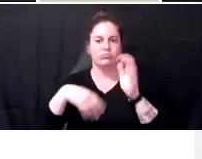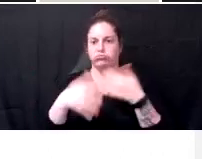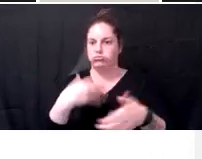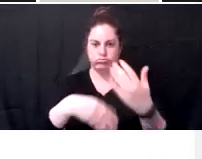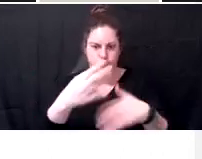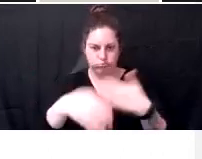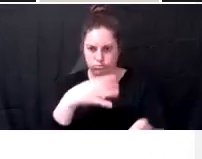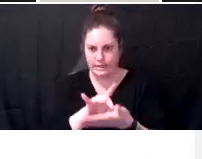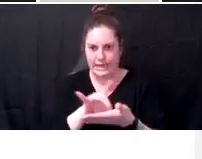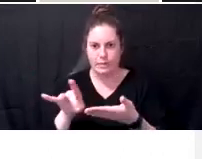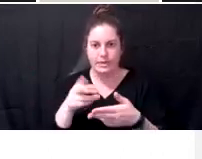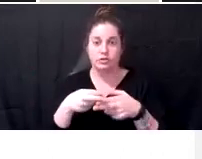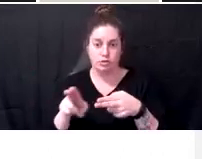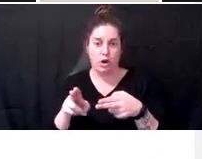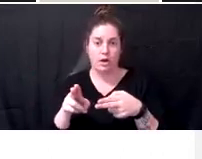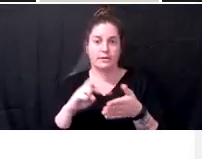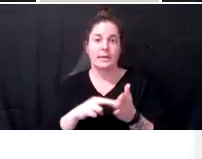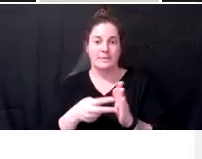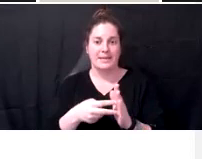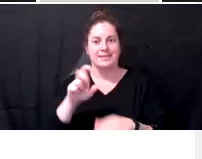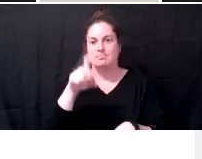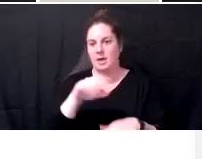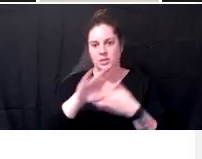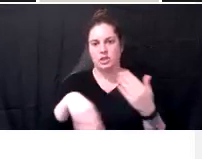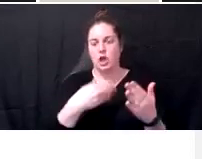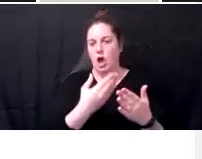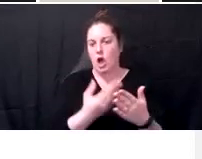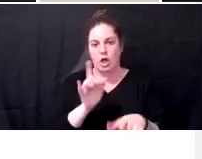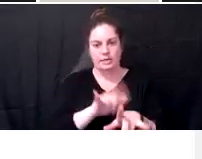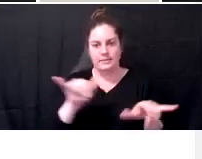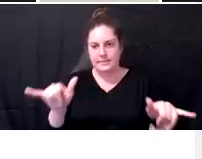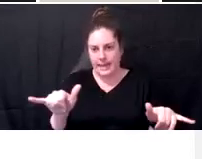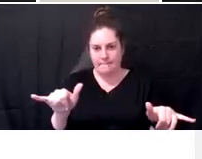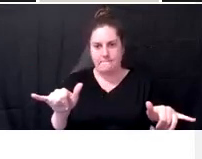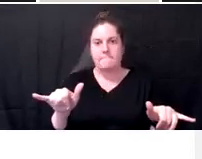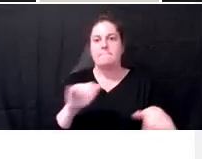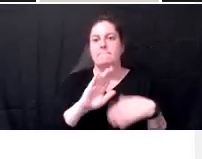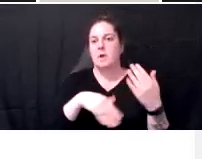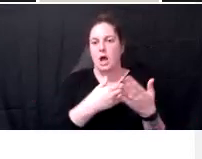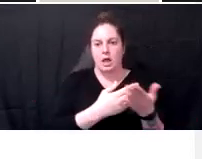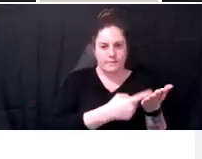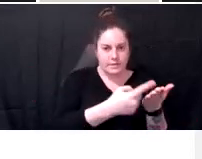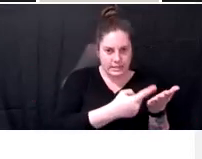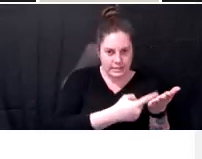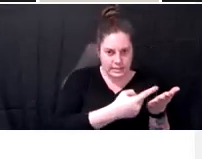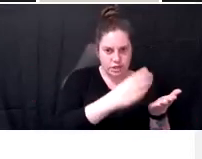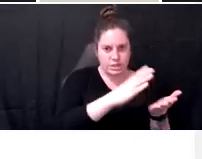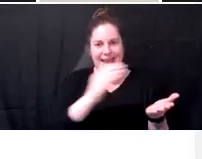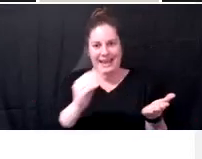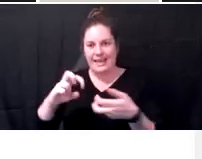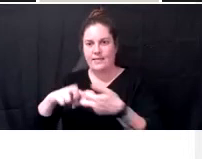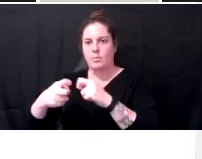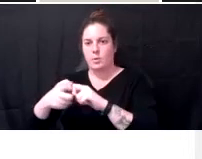frame, you're going to be dealing with all of the nature of science and measurement all in one. So all of that work is due this Saturday.